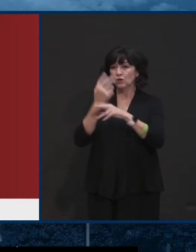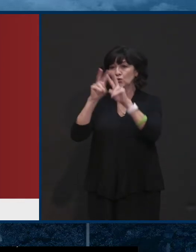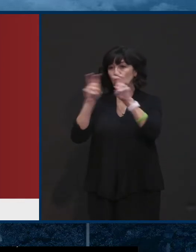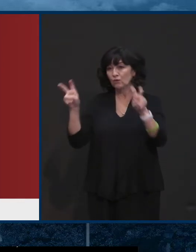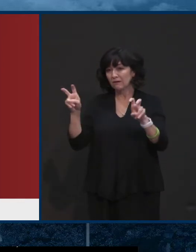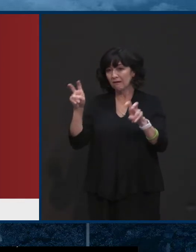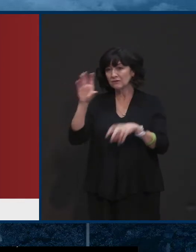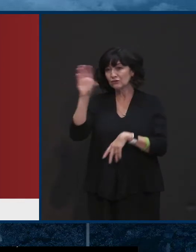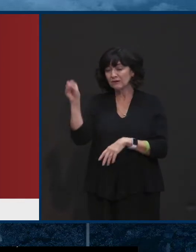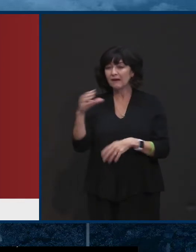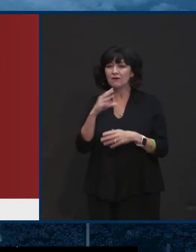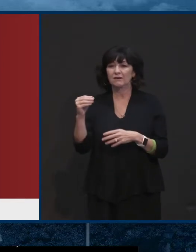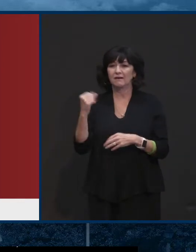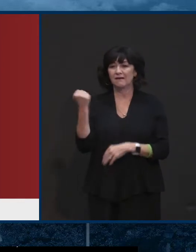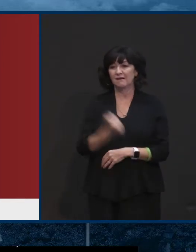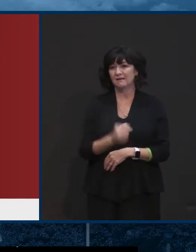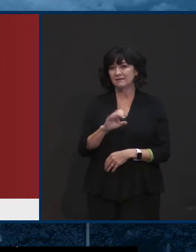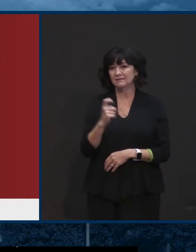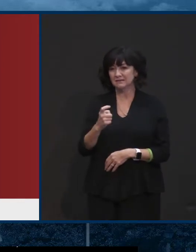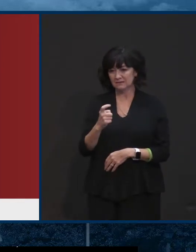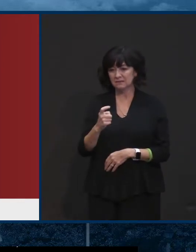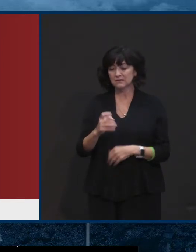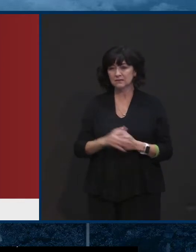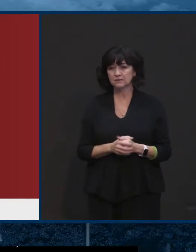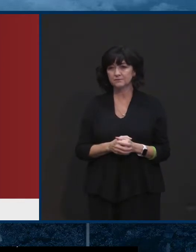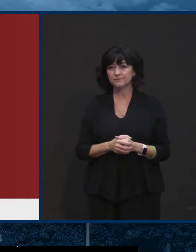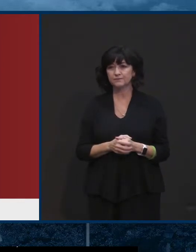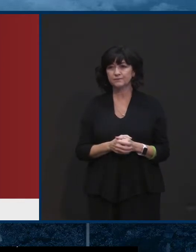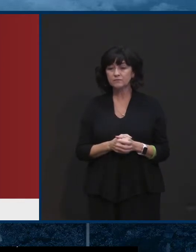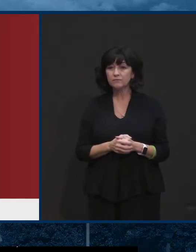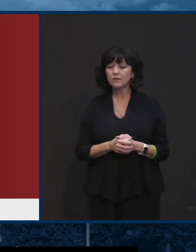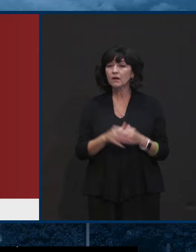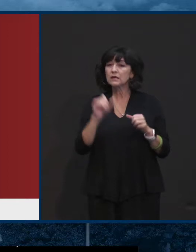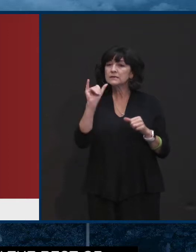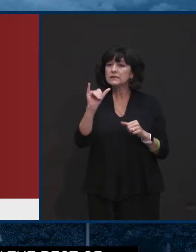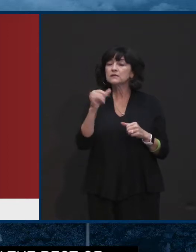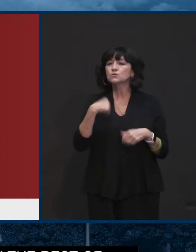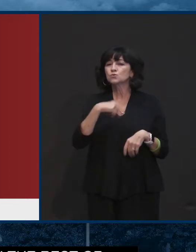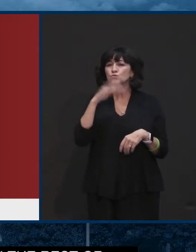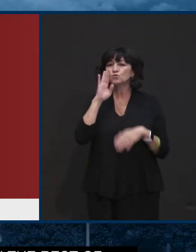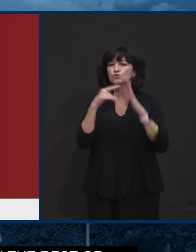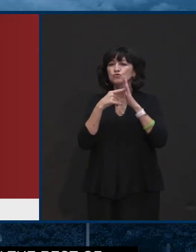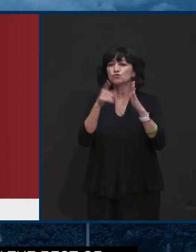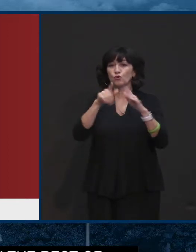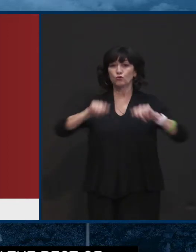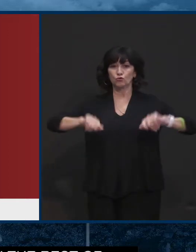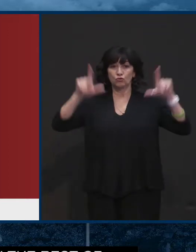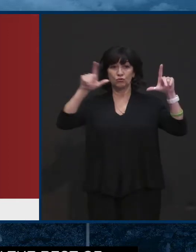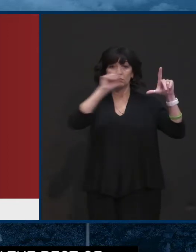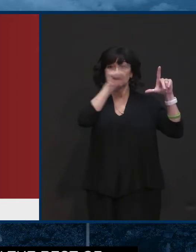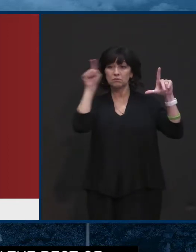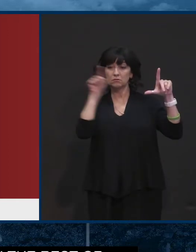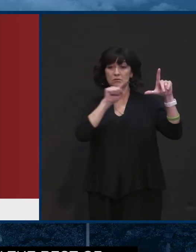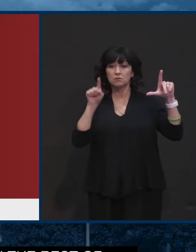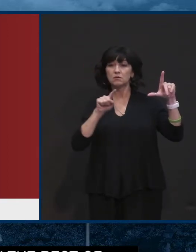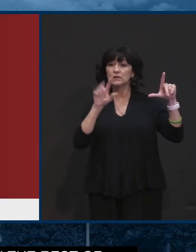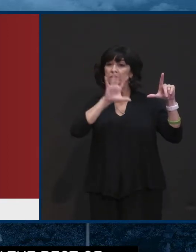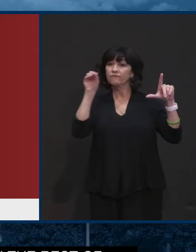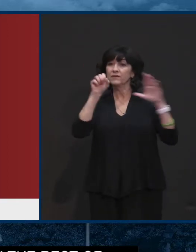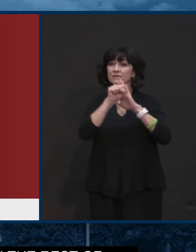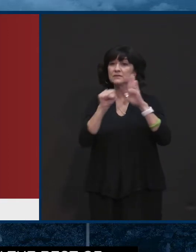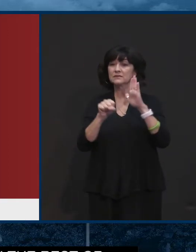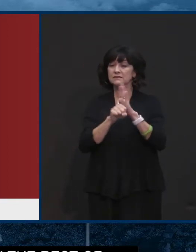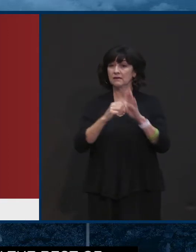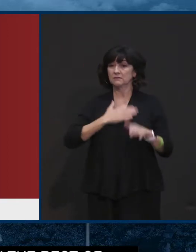later that our cases are not as bad as in other states, which is a good thing, but not exactly where we want to